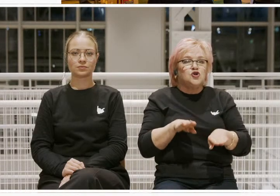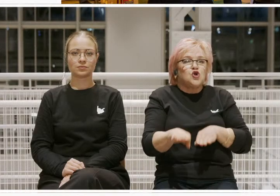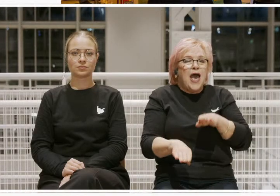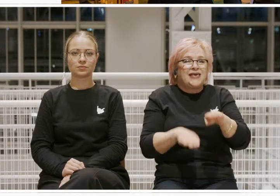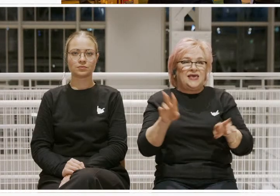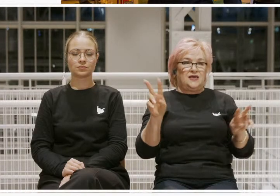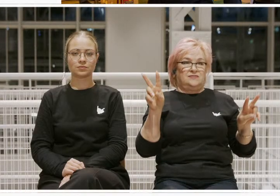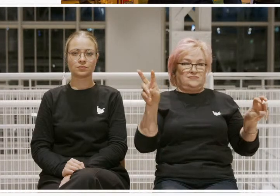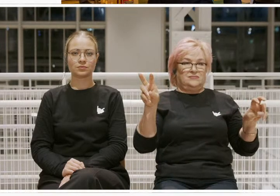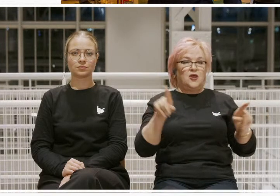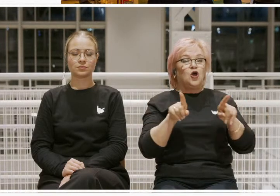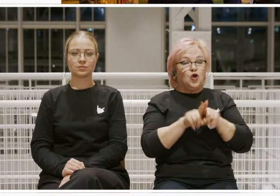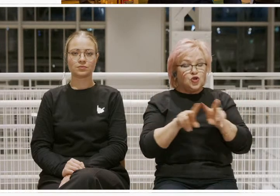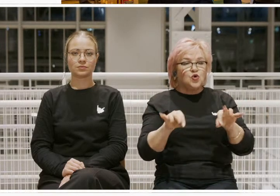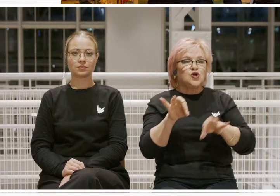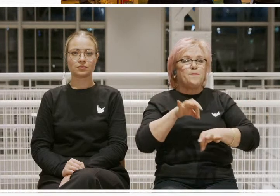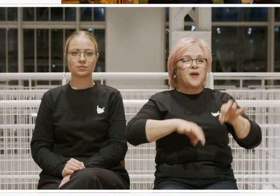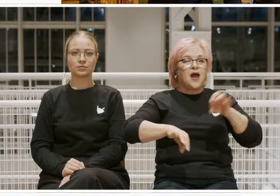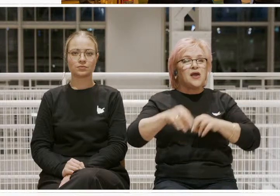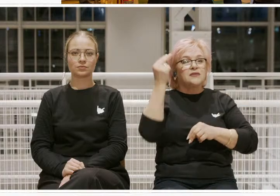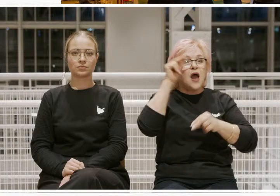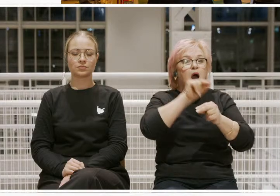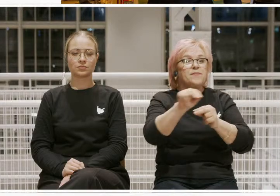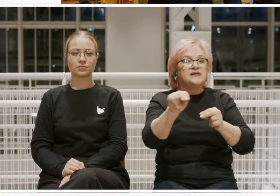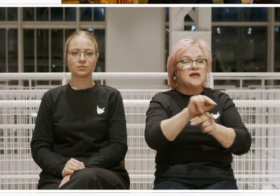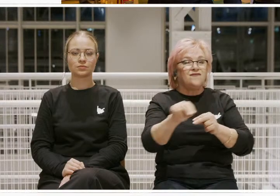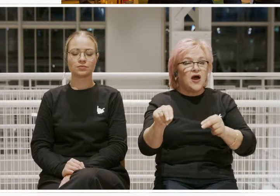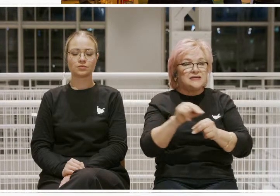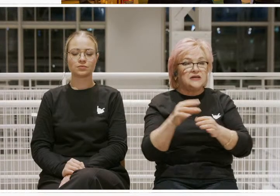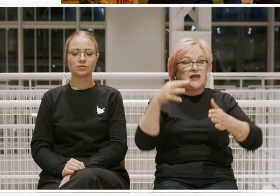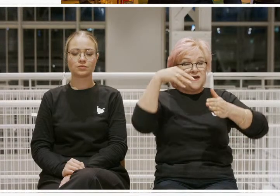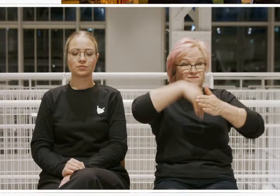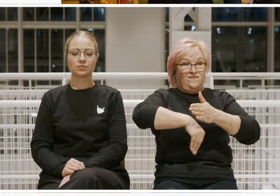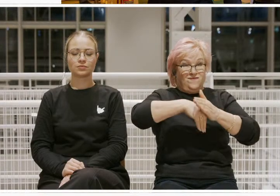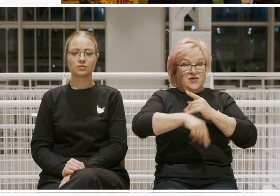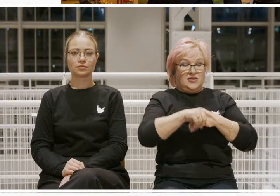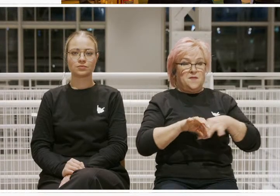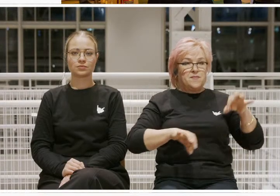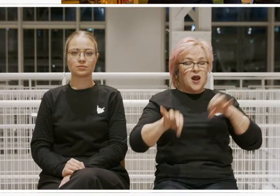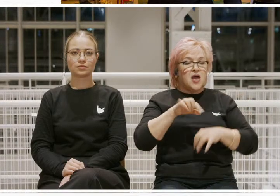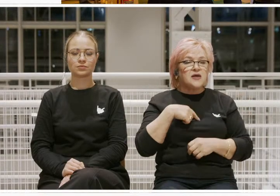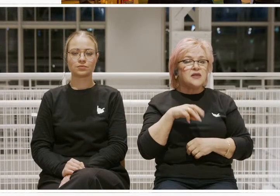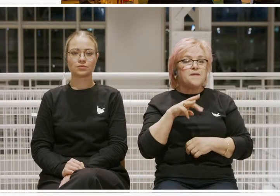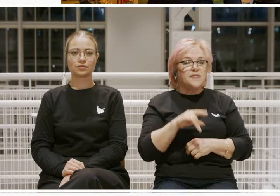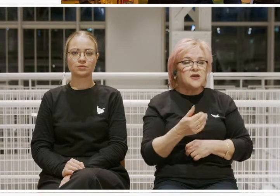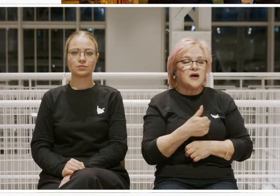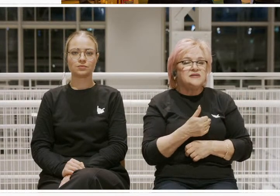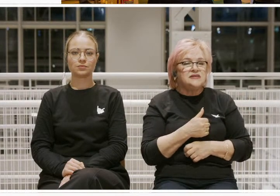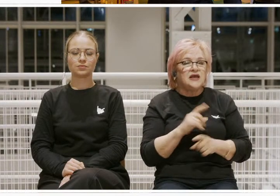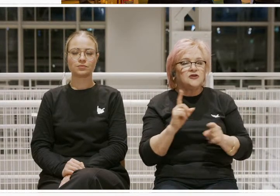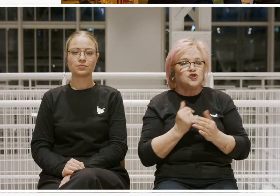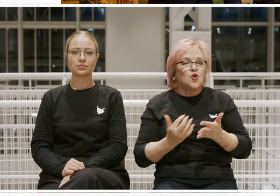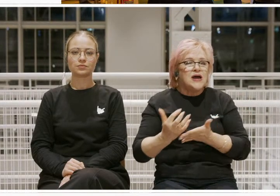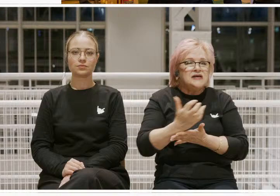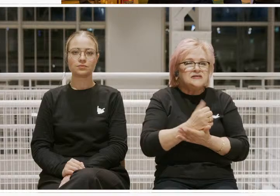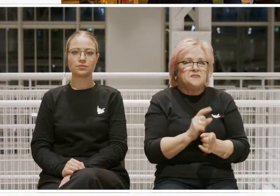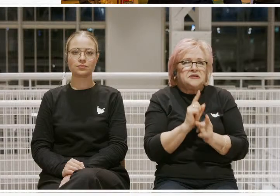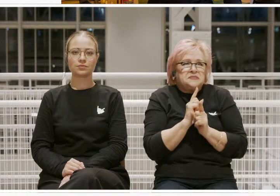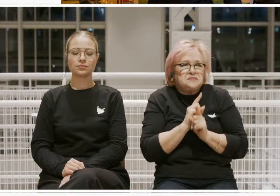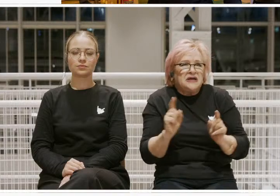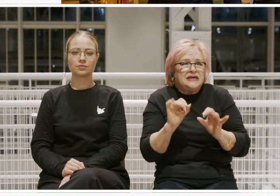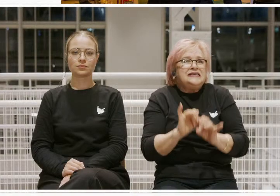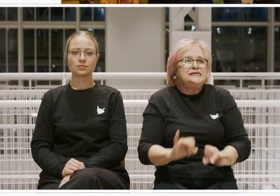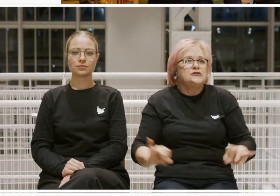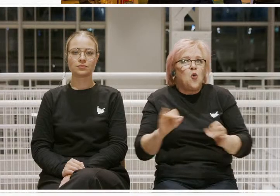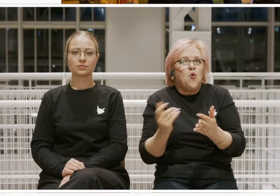an attempt to collect stories from the margins of wars. This project was drafted by